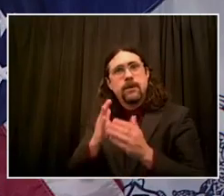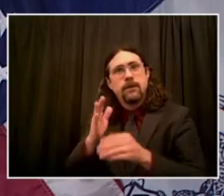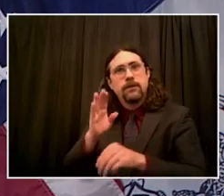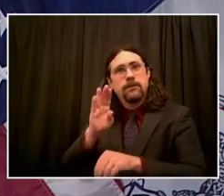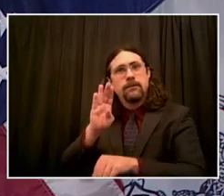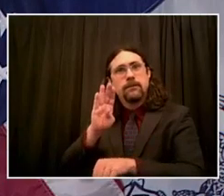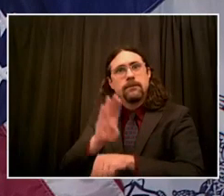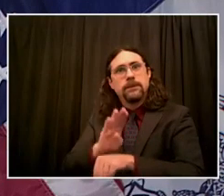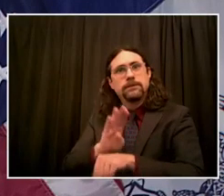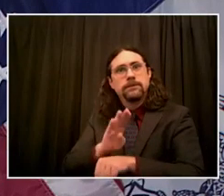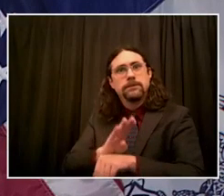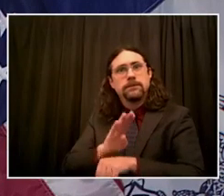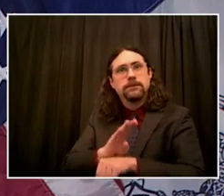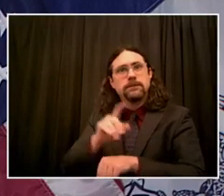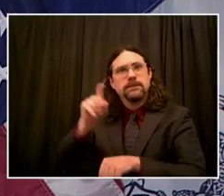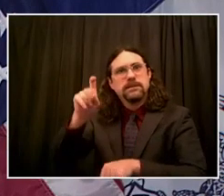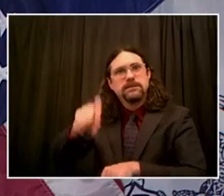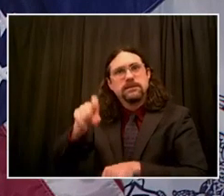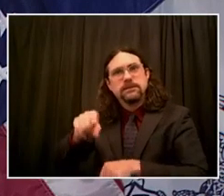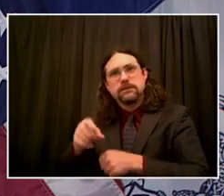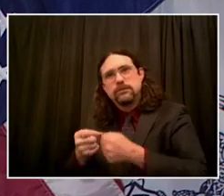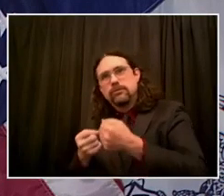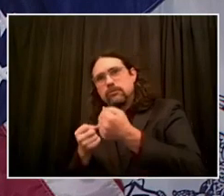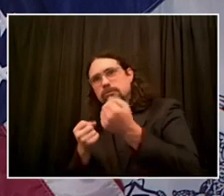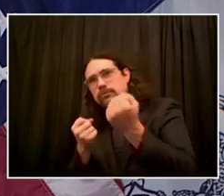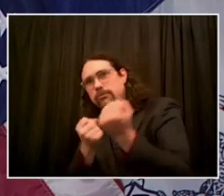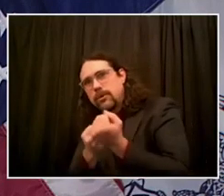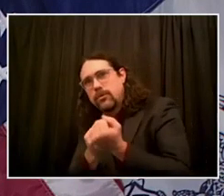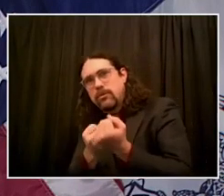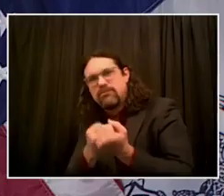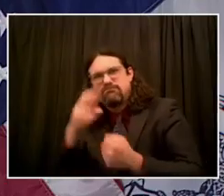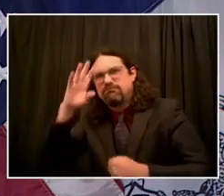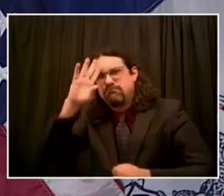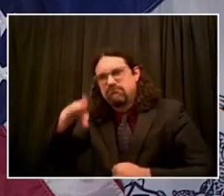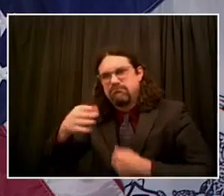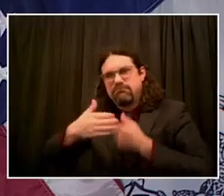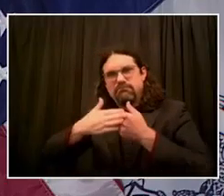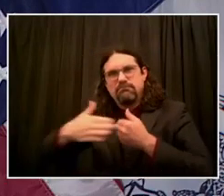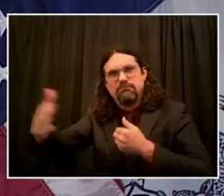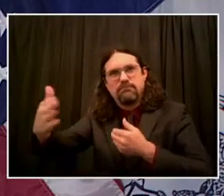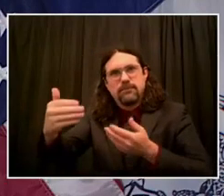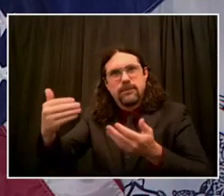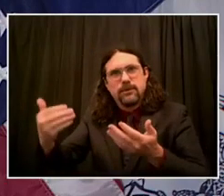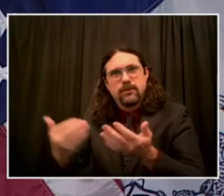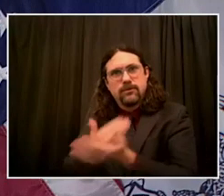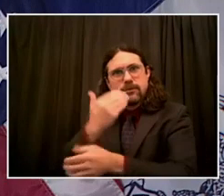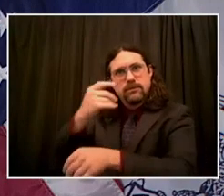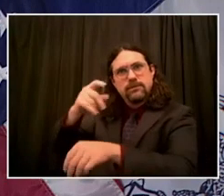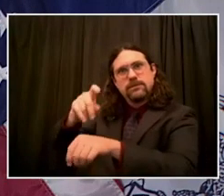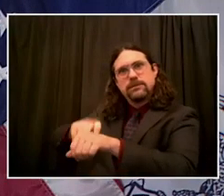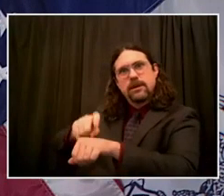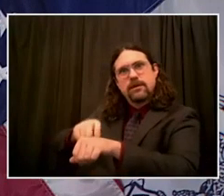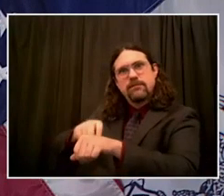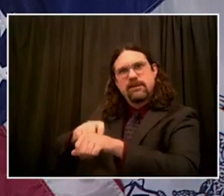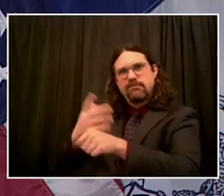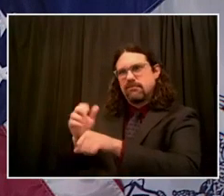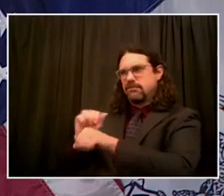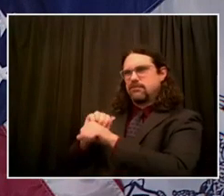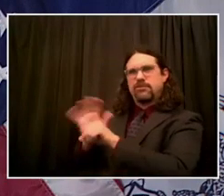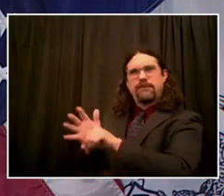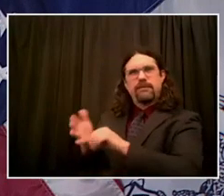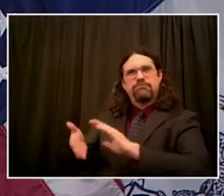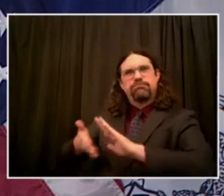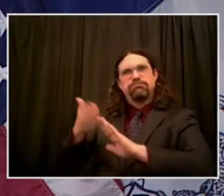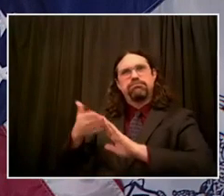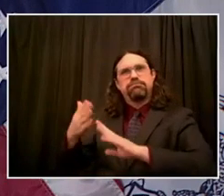we're in uncharted territory. But they're really clear that they need help to be able to start as well as they want to and